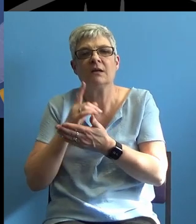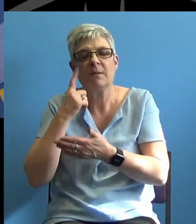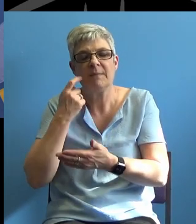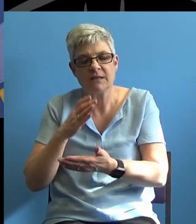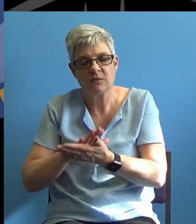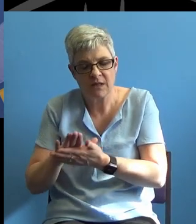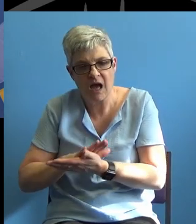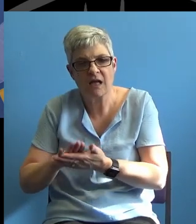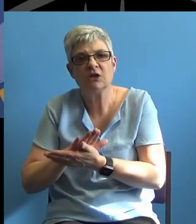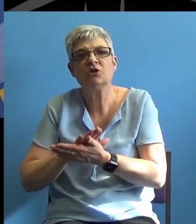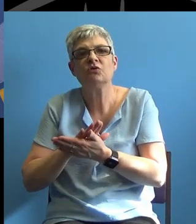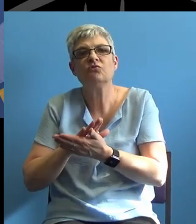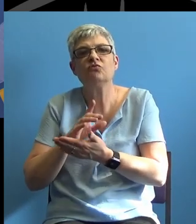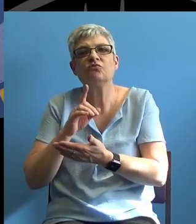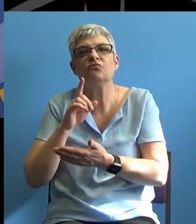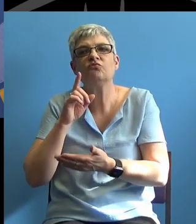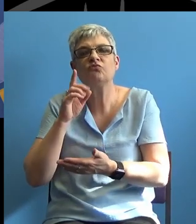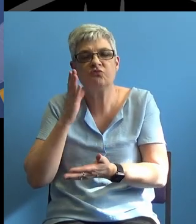for what's still to come.